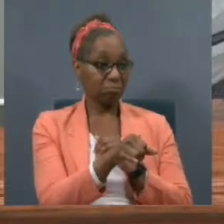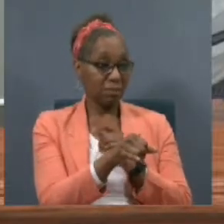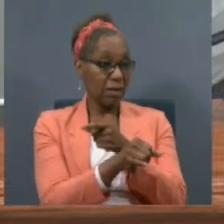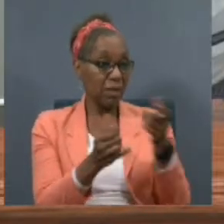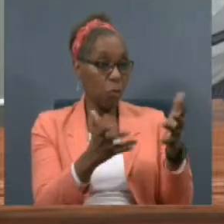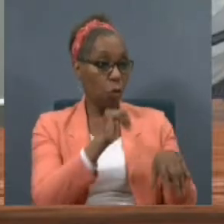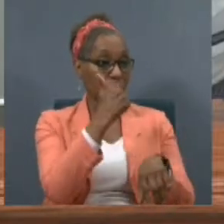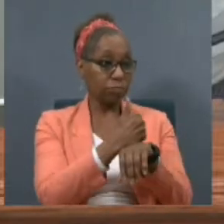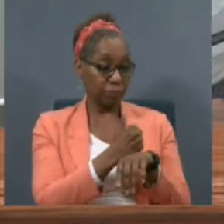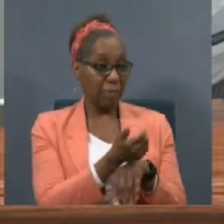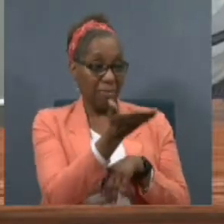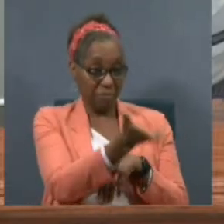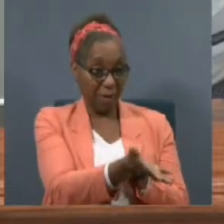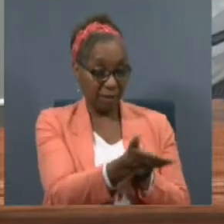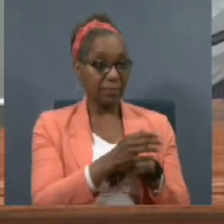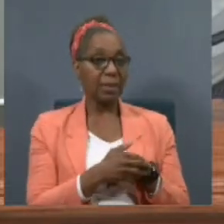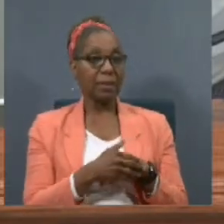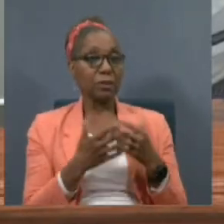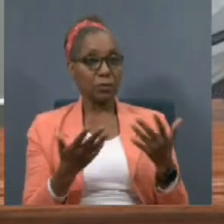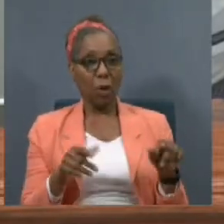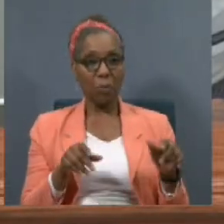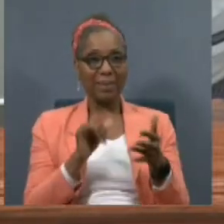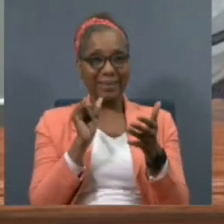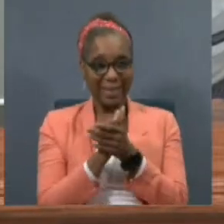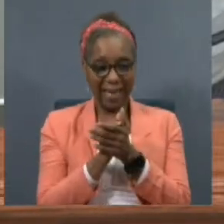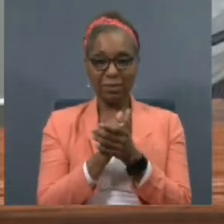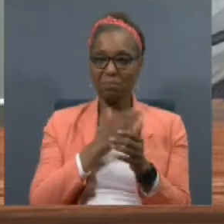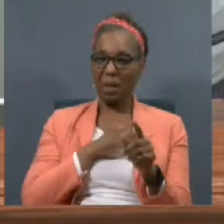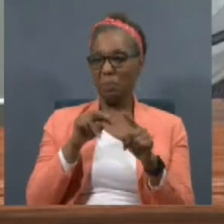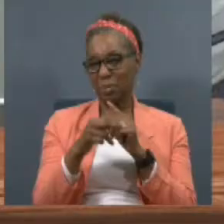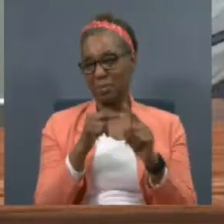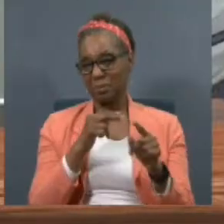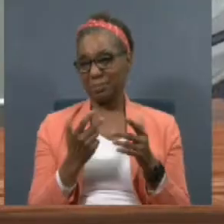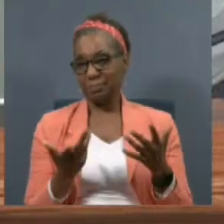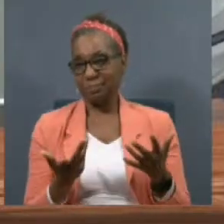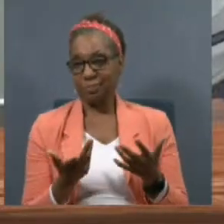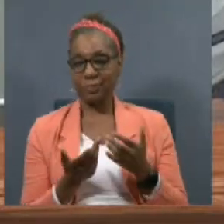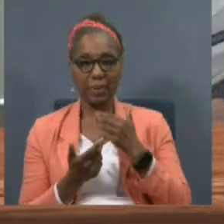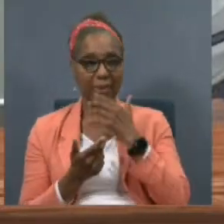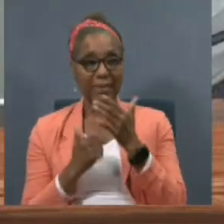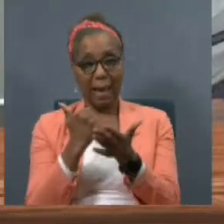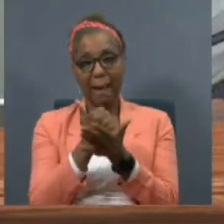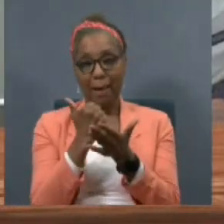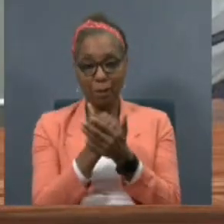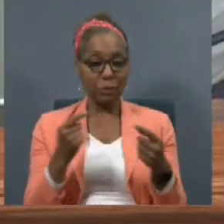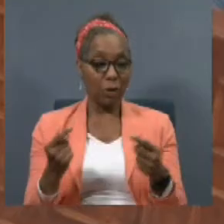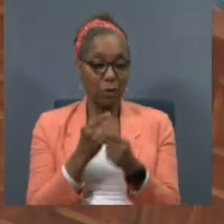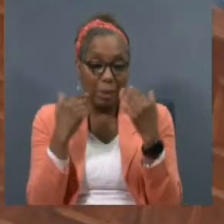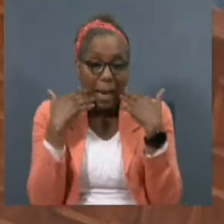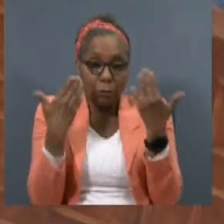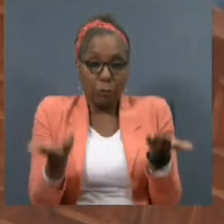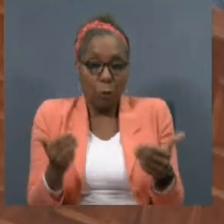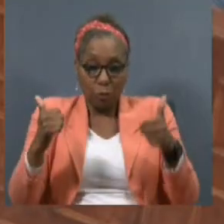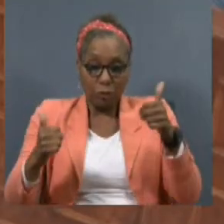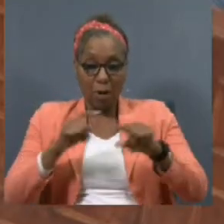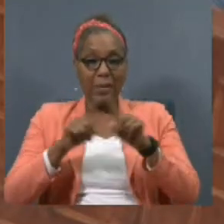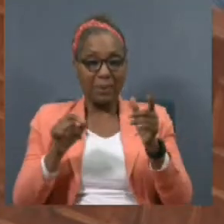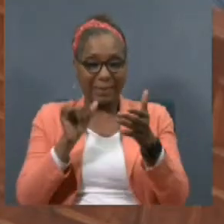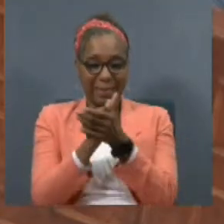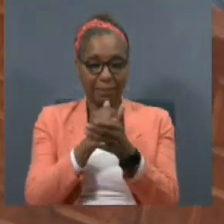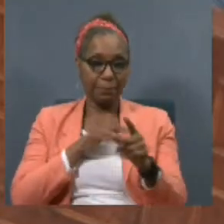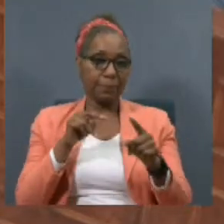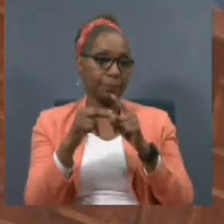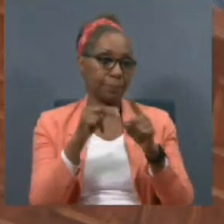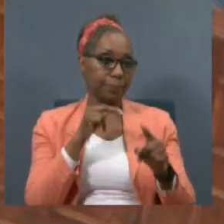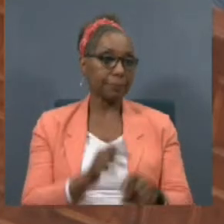they want to be. So that's the way I'm looking at it. If that helps or hurts, I don't know, but that's the way I'm looking